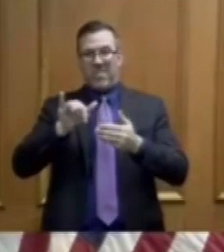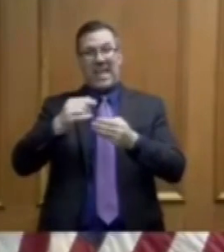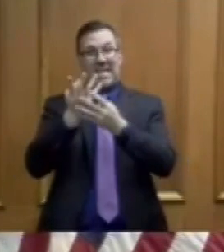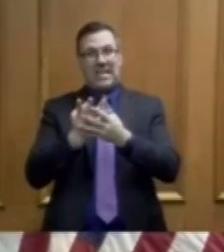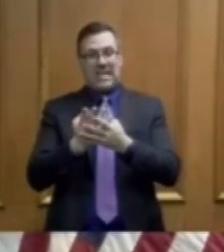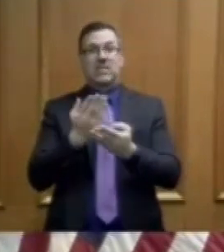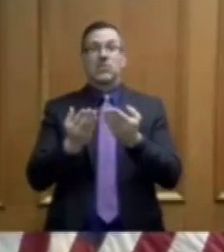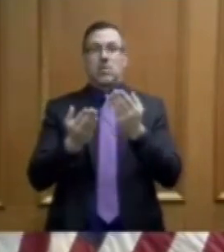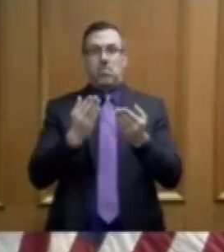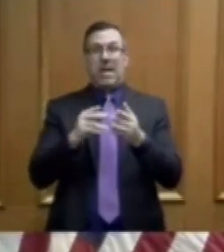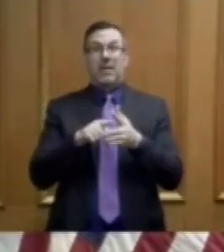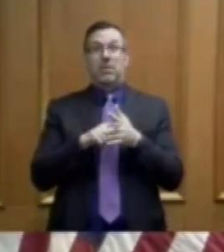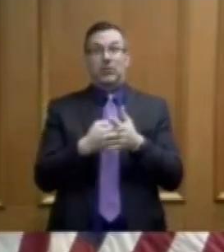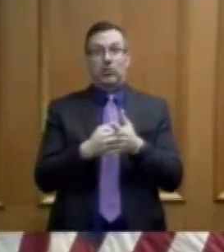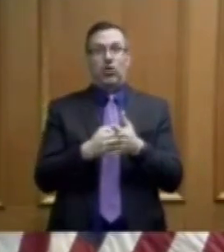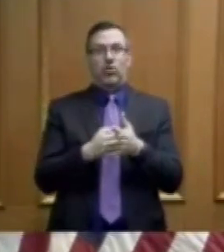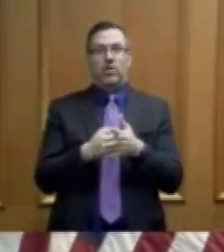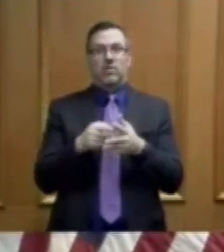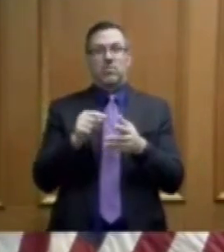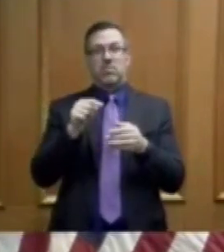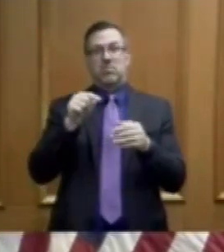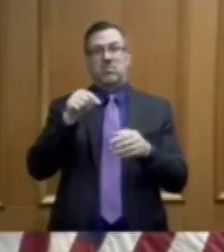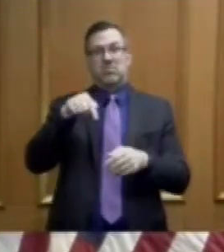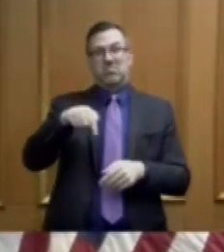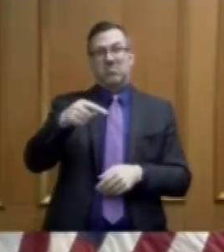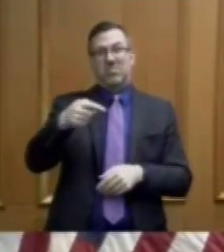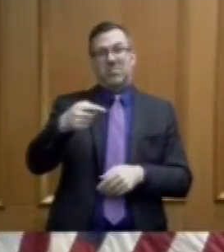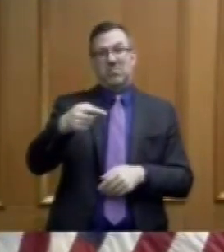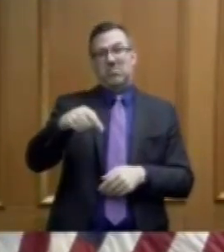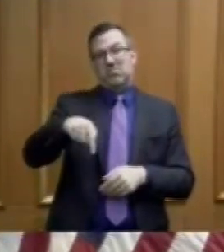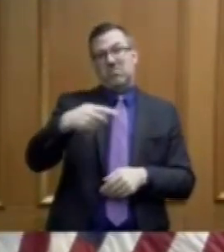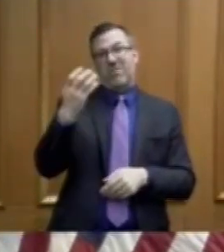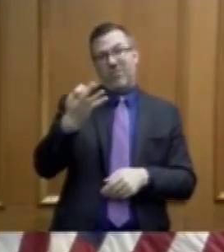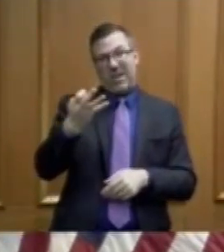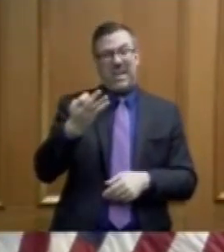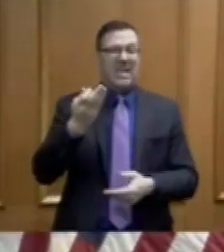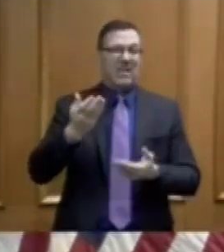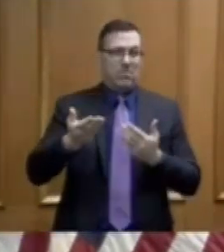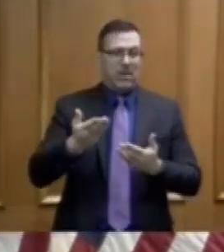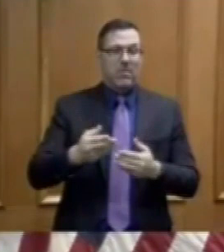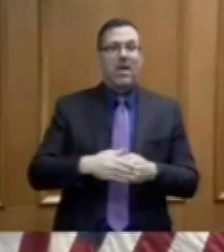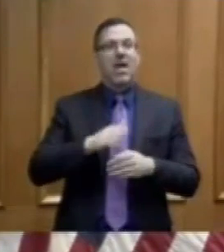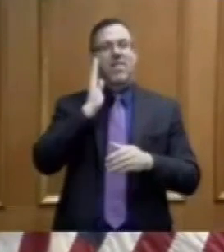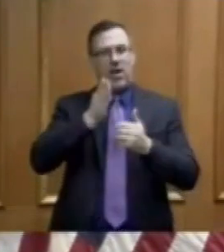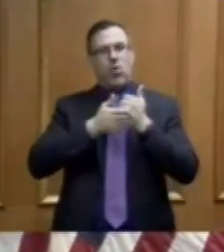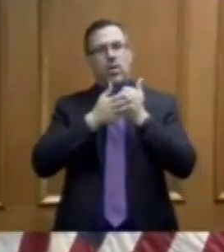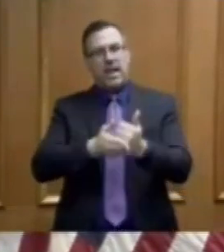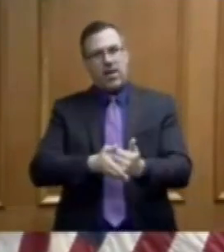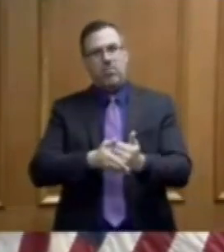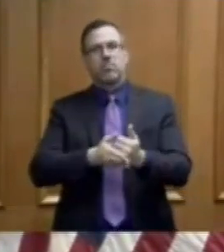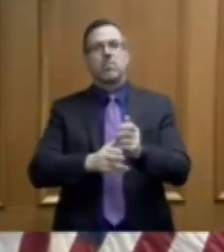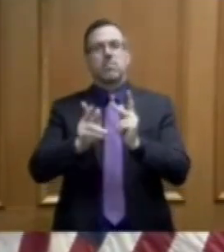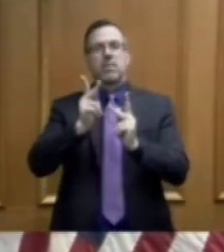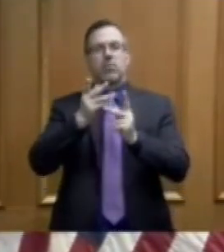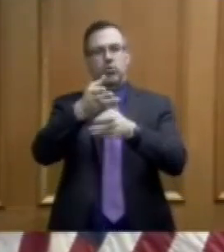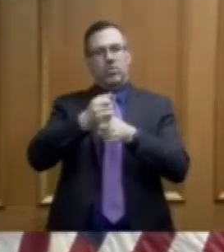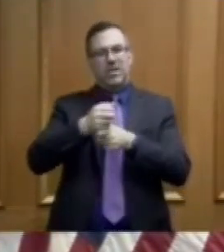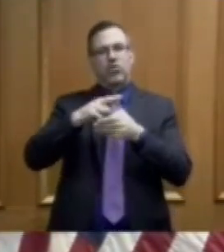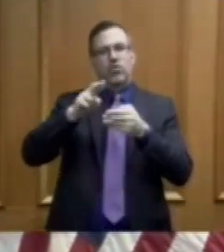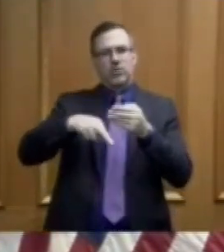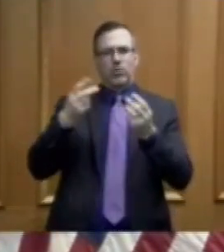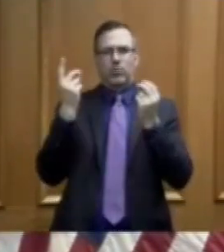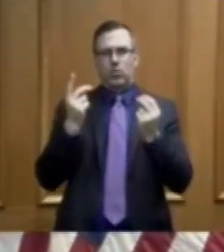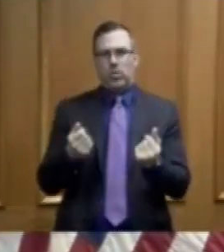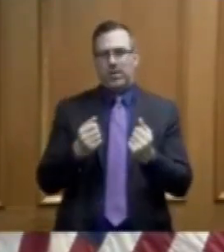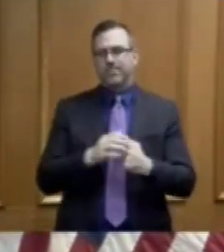soon as the end of this week. That will significantly enhance capacity as well as turnaround time. And finally, I've been in